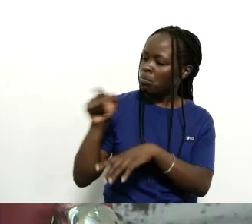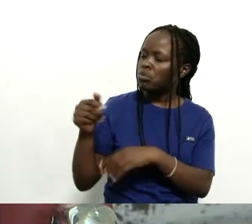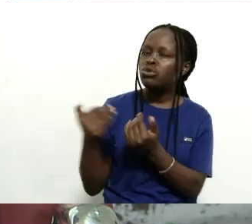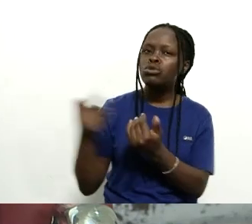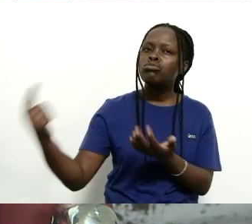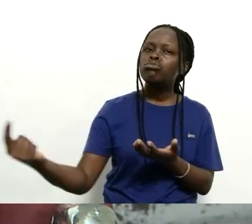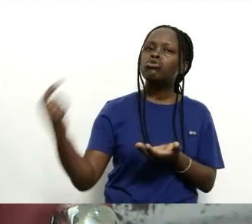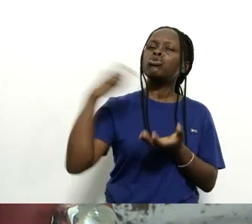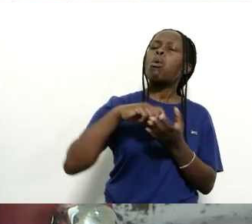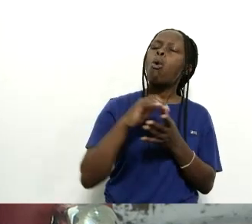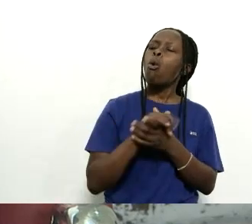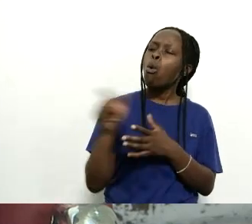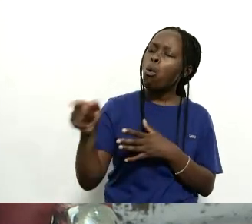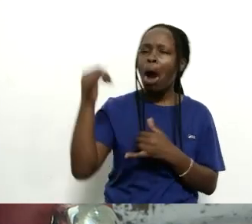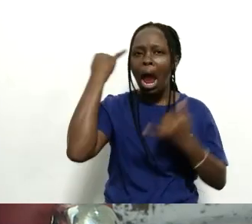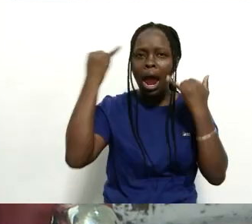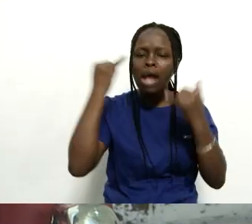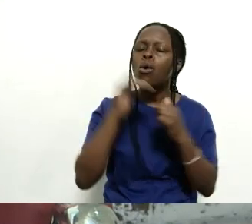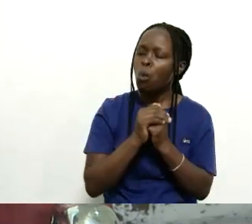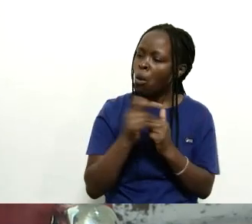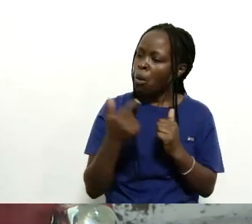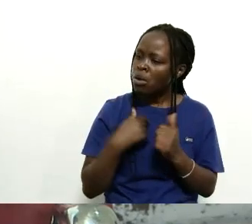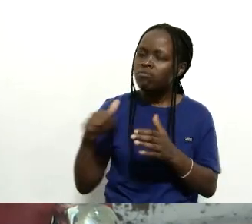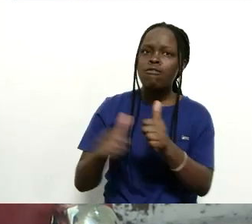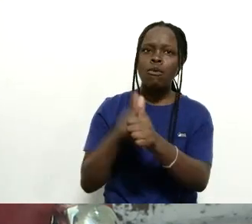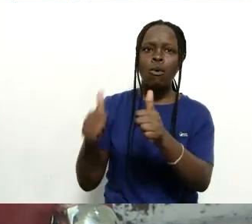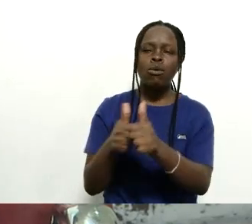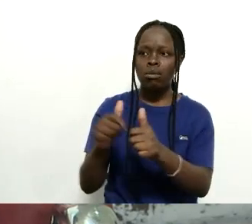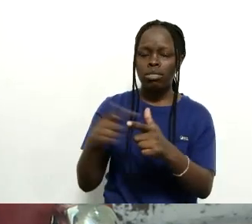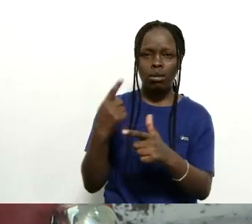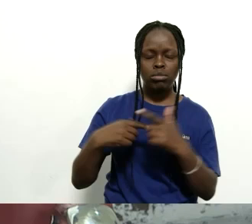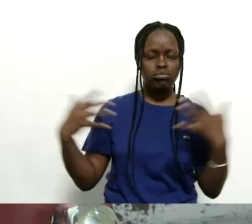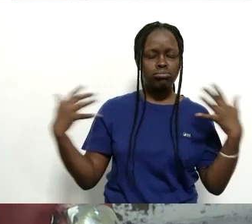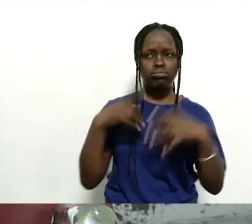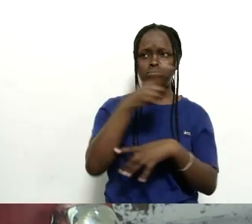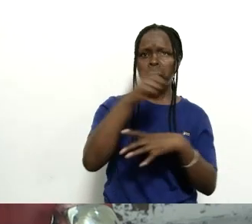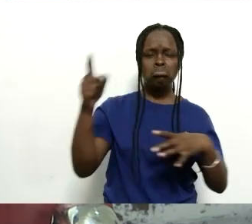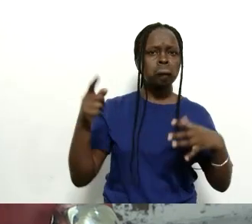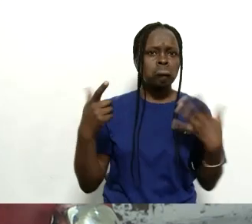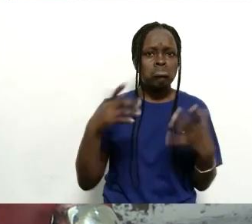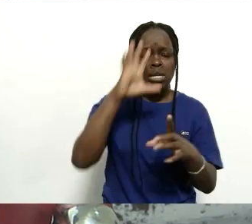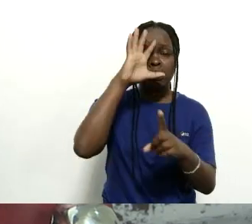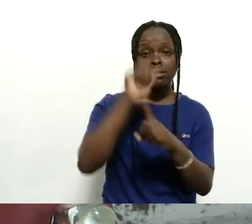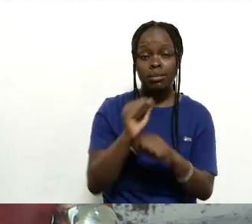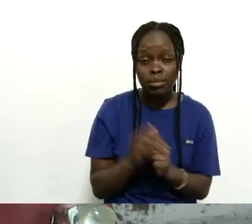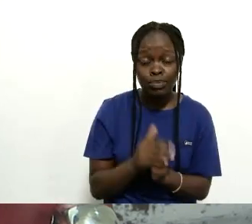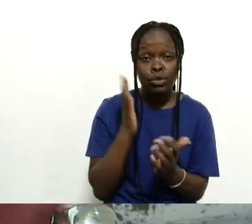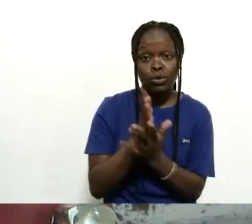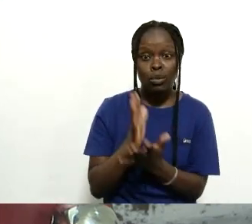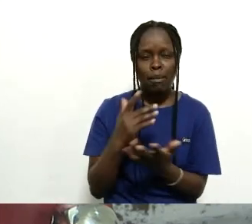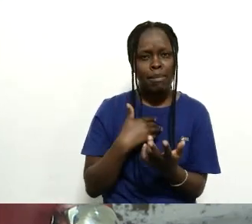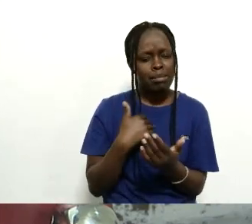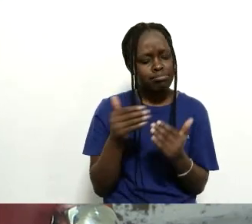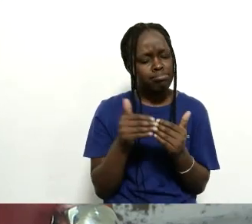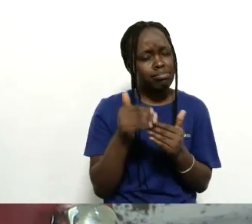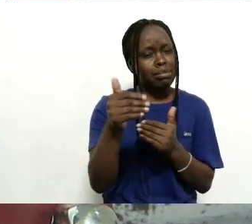for you guys and finding out from the children how engaging is the content for them and seeing how can we actually integrate